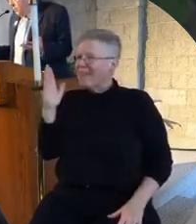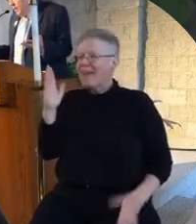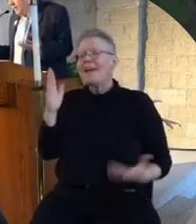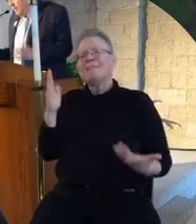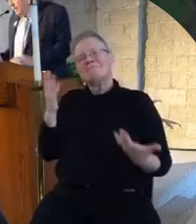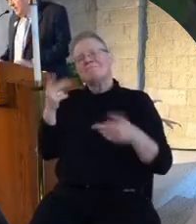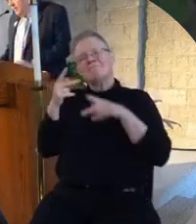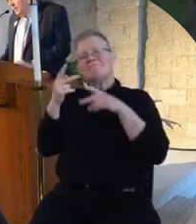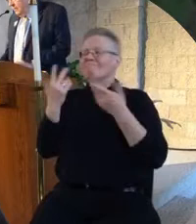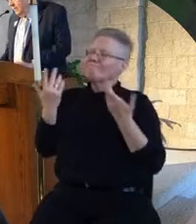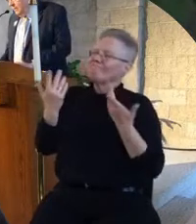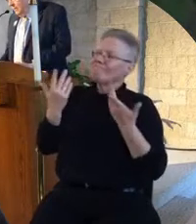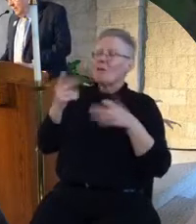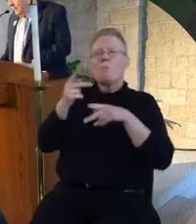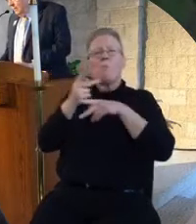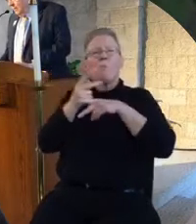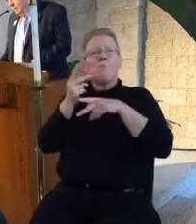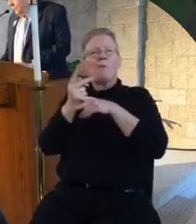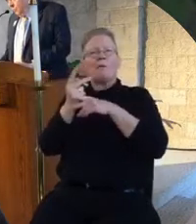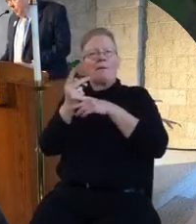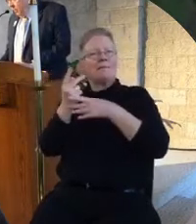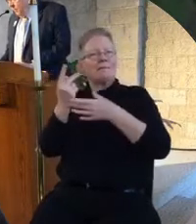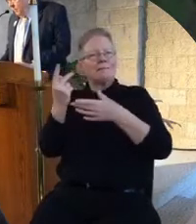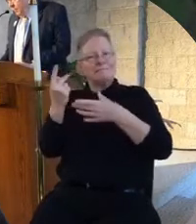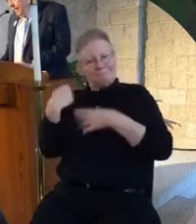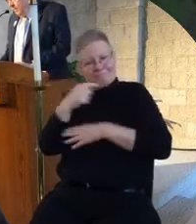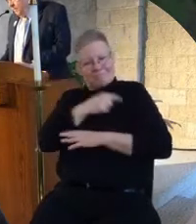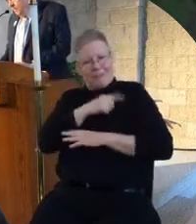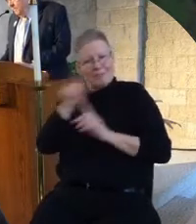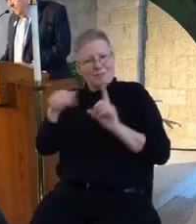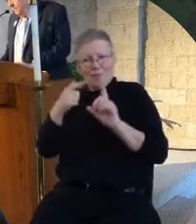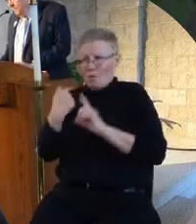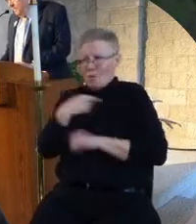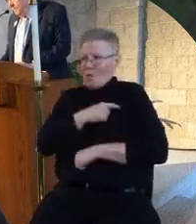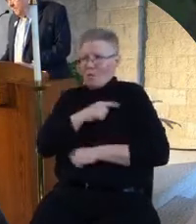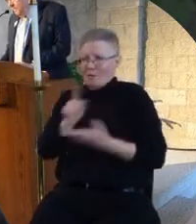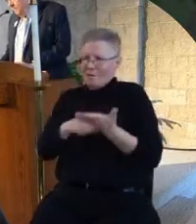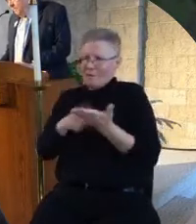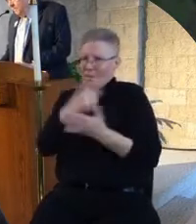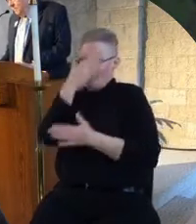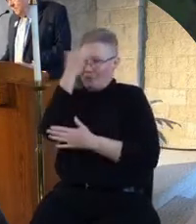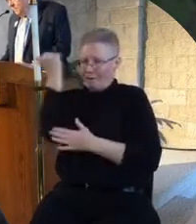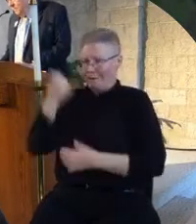for us when we often forget.